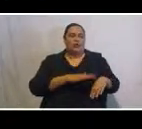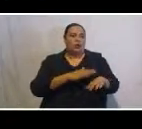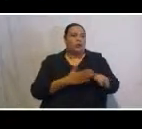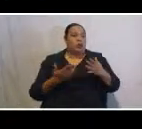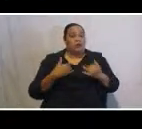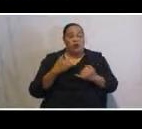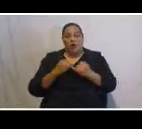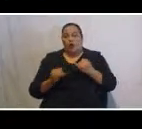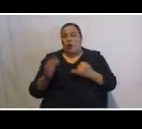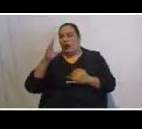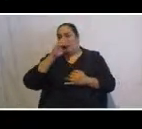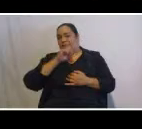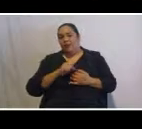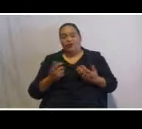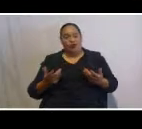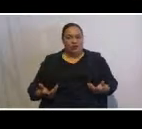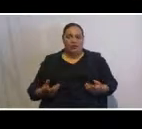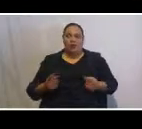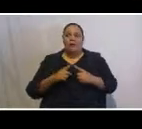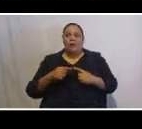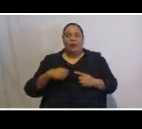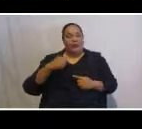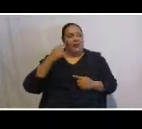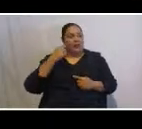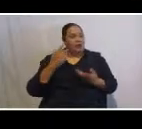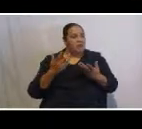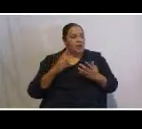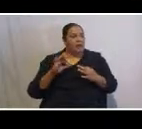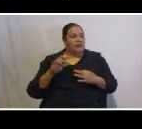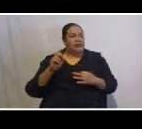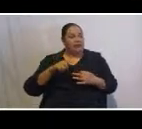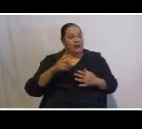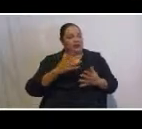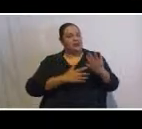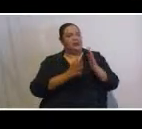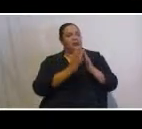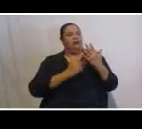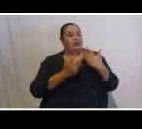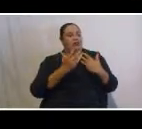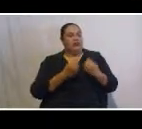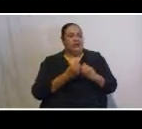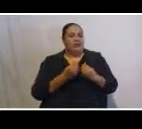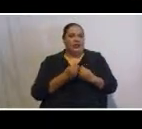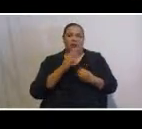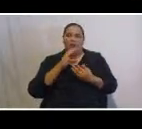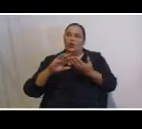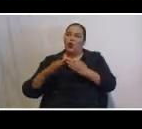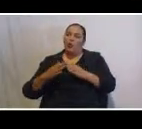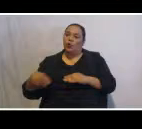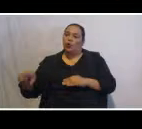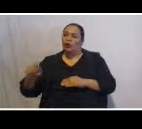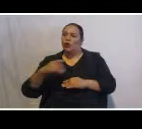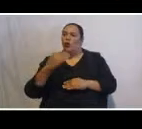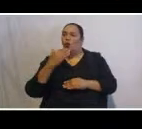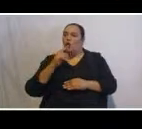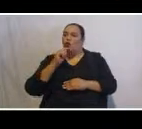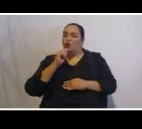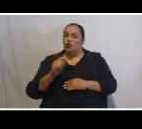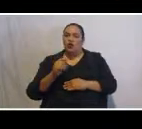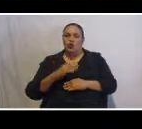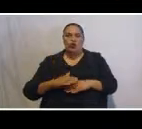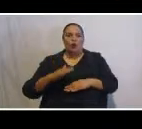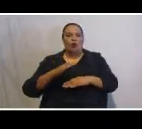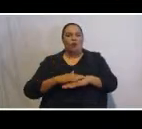wrong assumption, but I think it must tell us something, that communities are actually, no